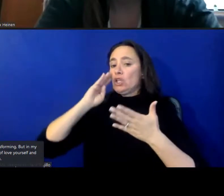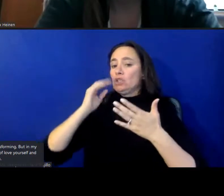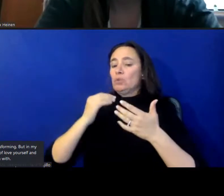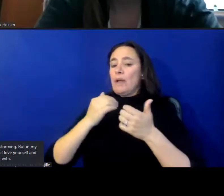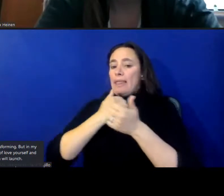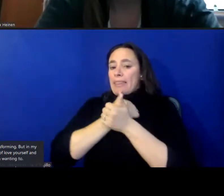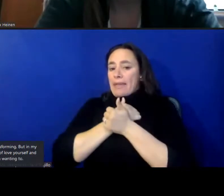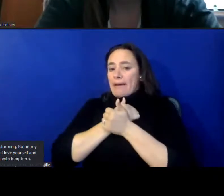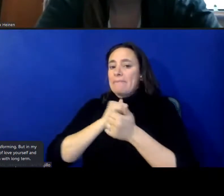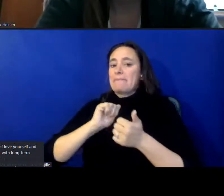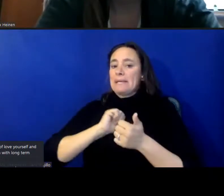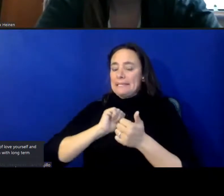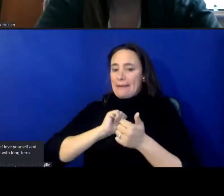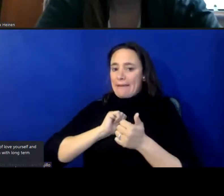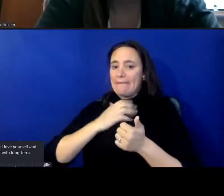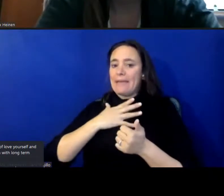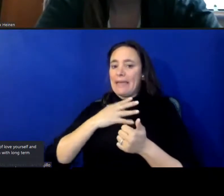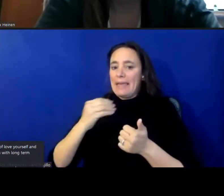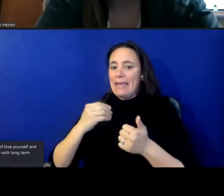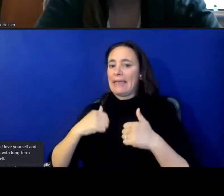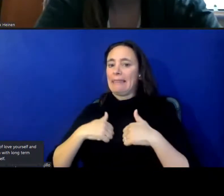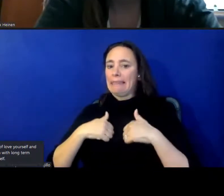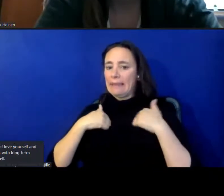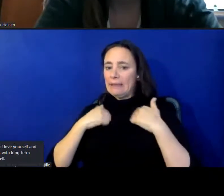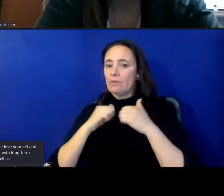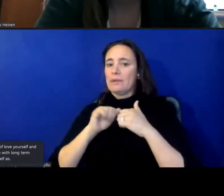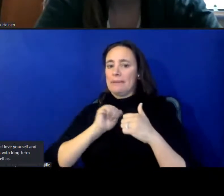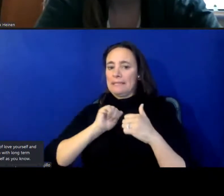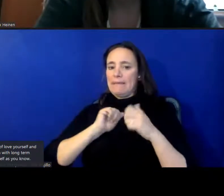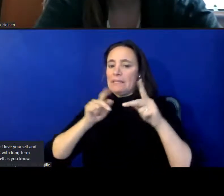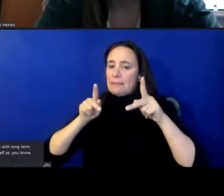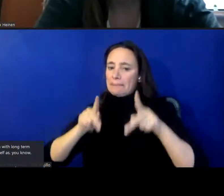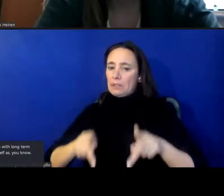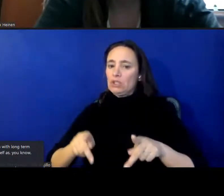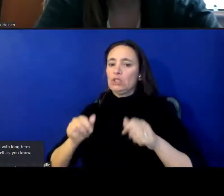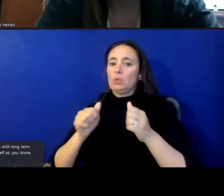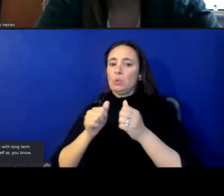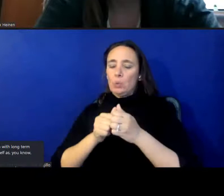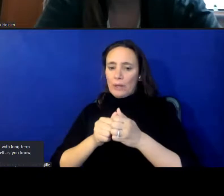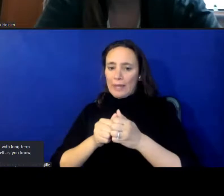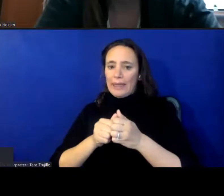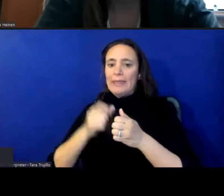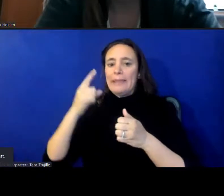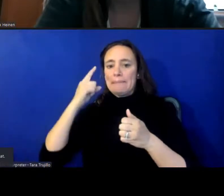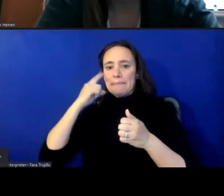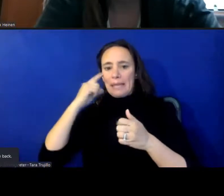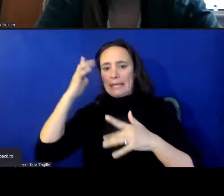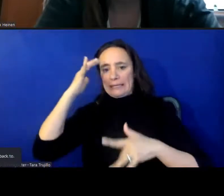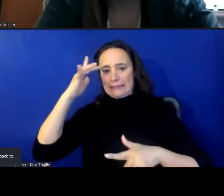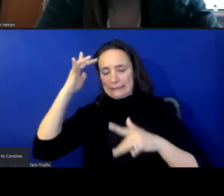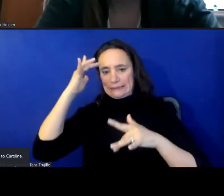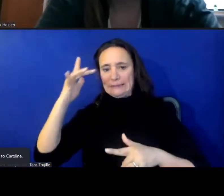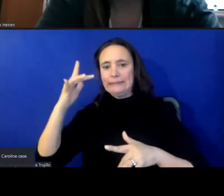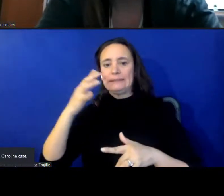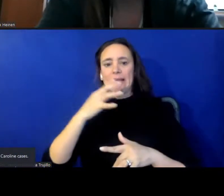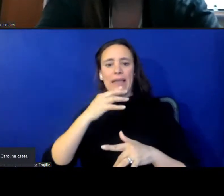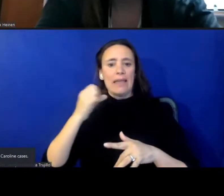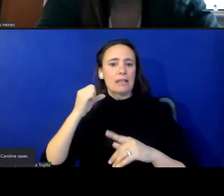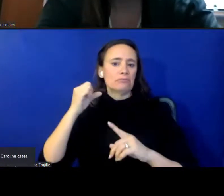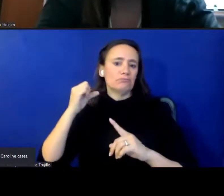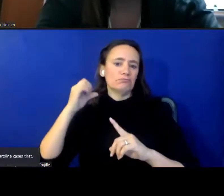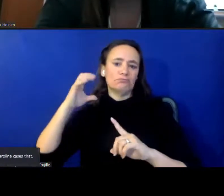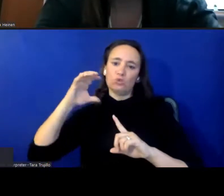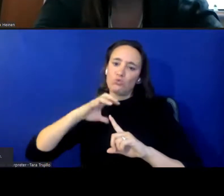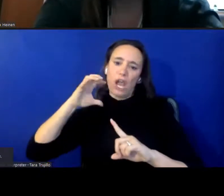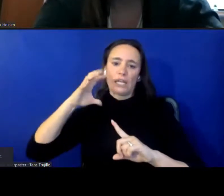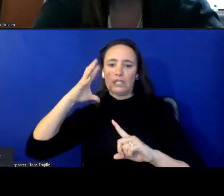with long-term mental illness and see yourself as, you know, rocking a beautiful difference, to go back to Caroline and Casey, that's